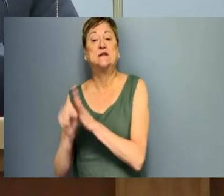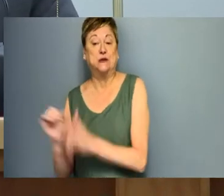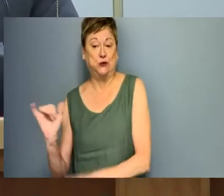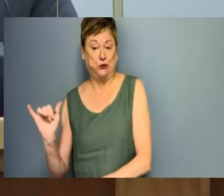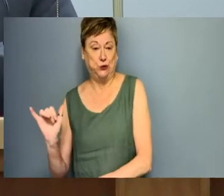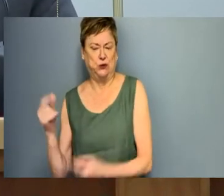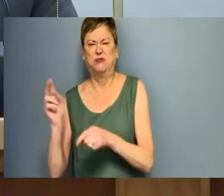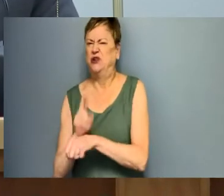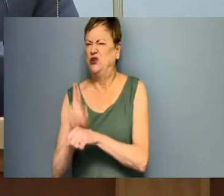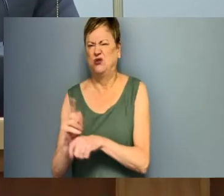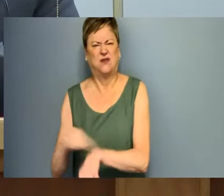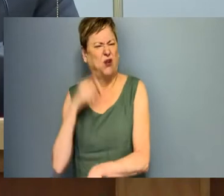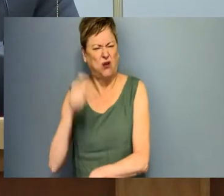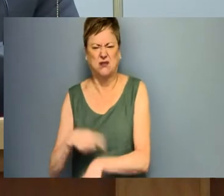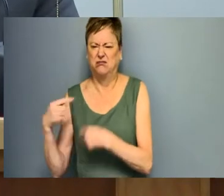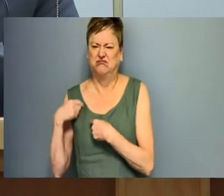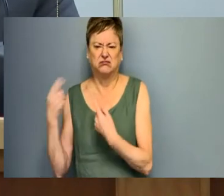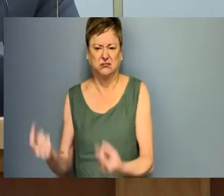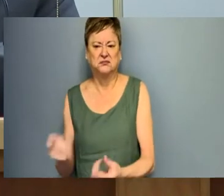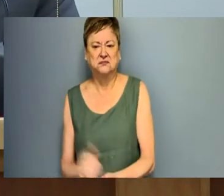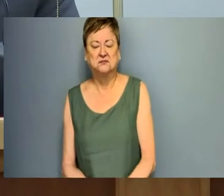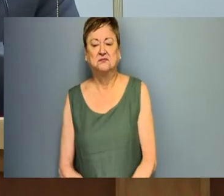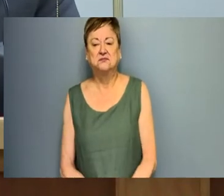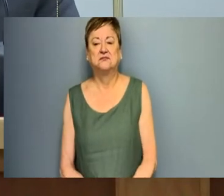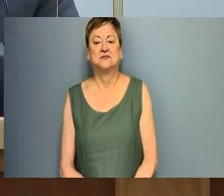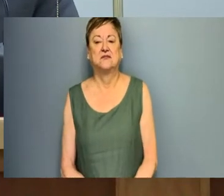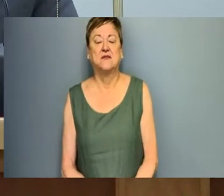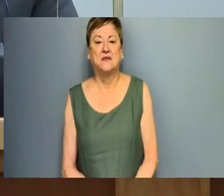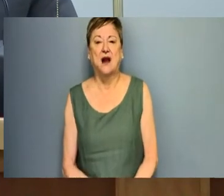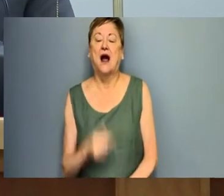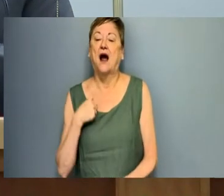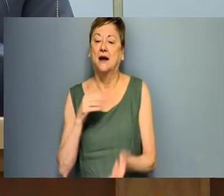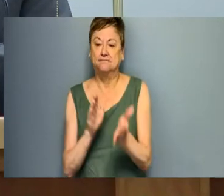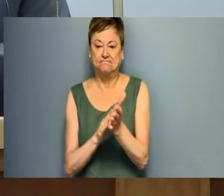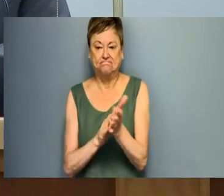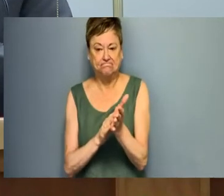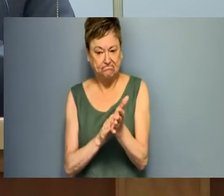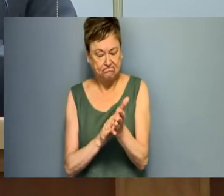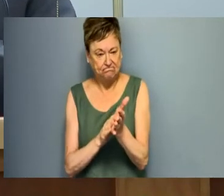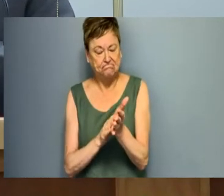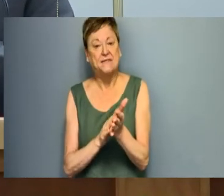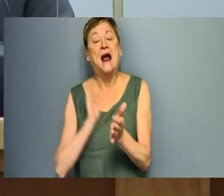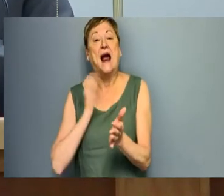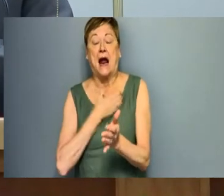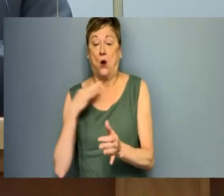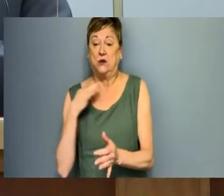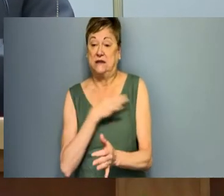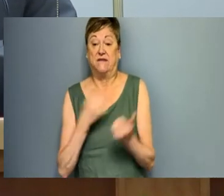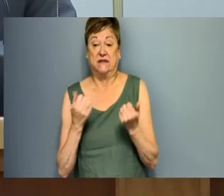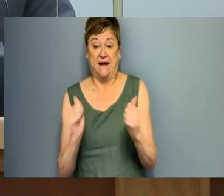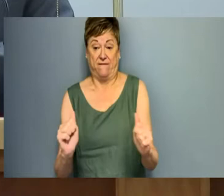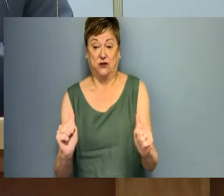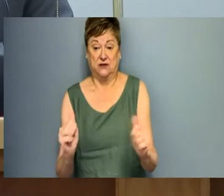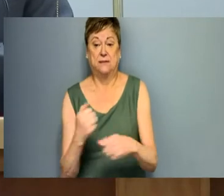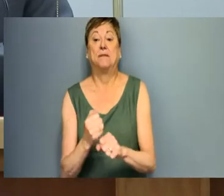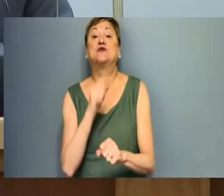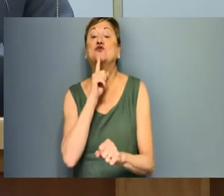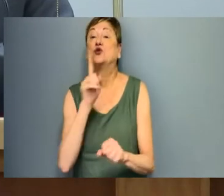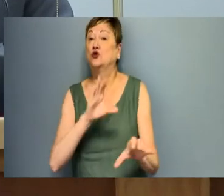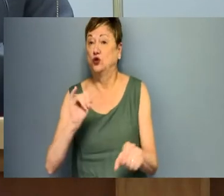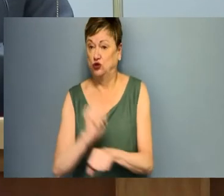very long time. And so I applaud the efforts of our staff here to make sure they did their jobs